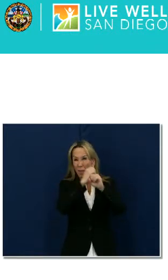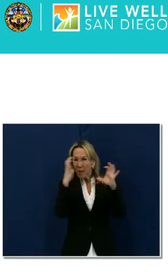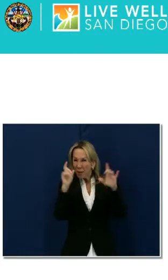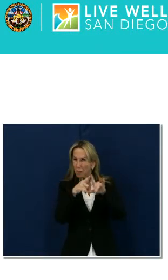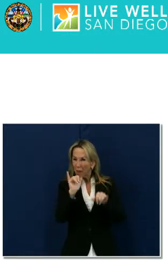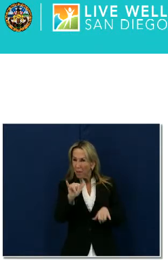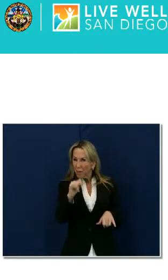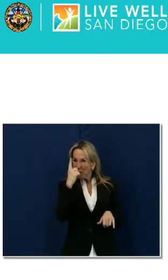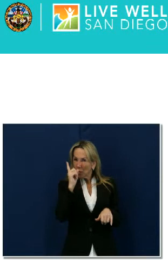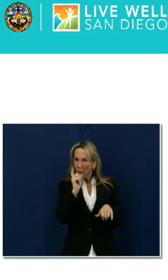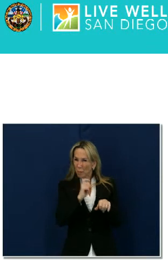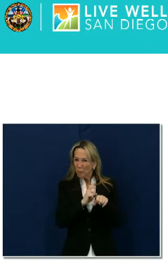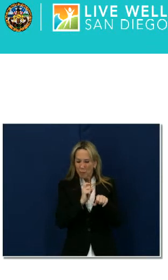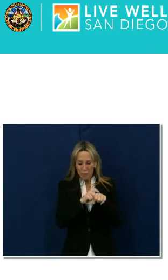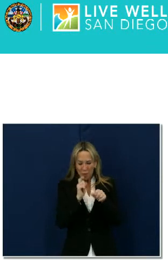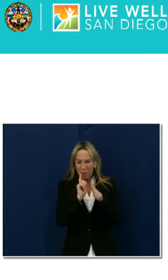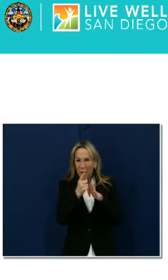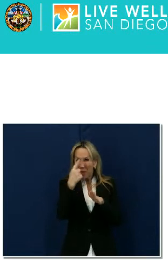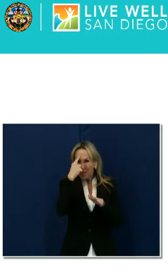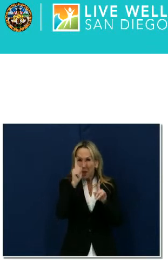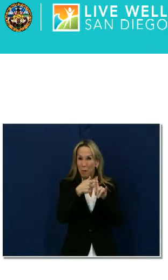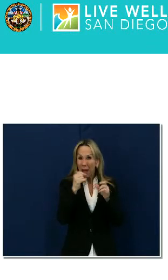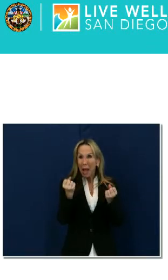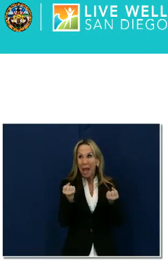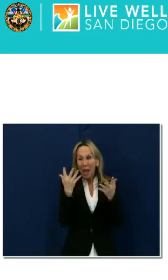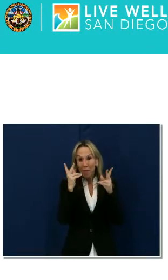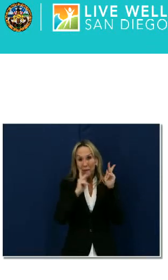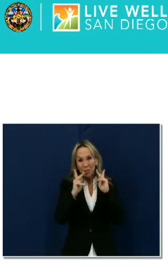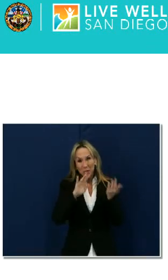moment. And there have been other days